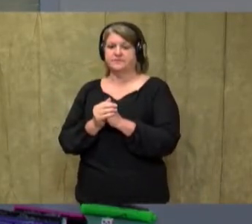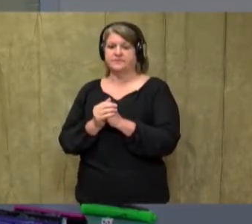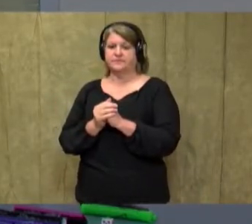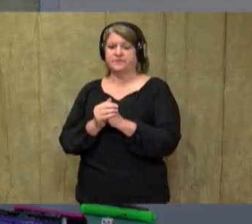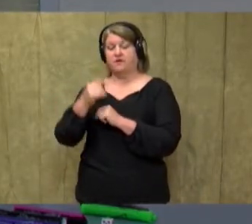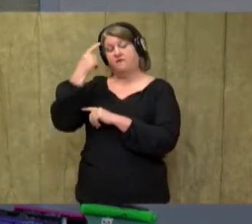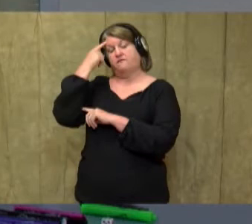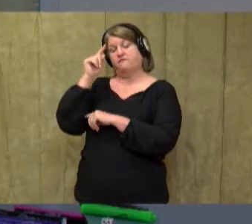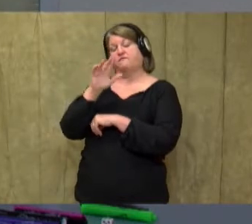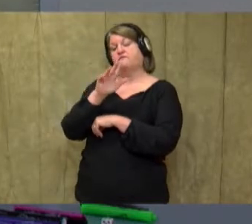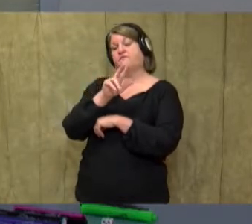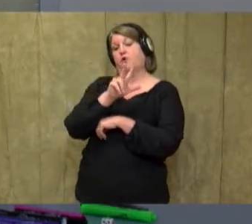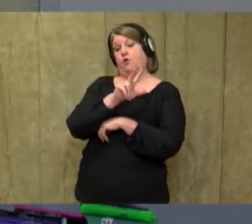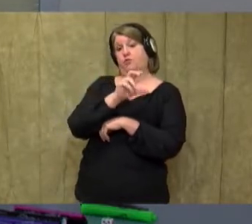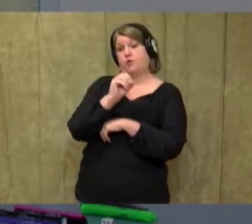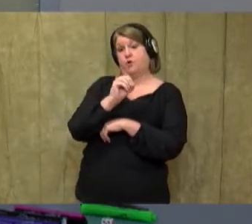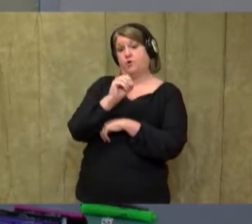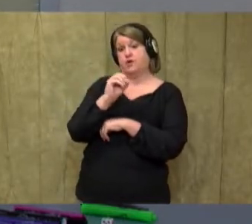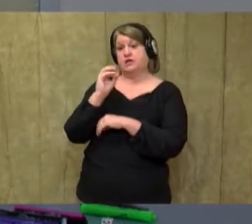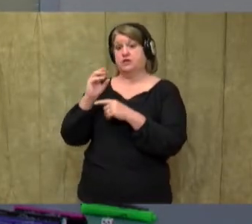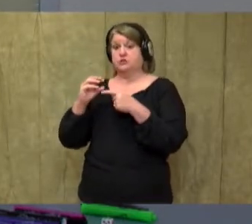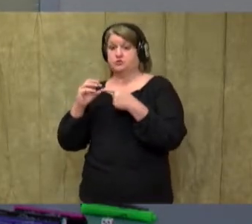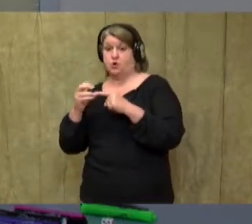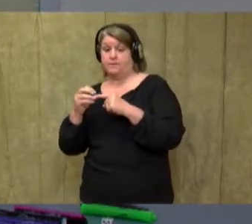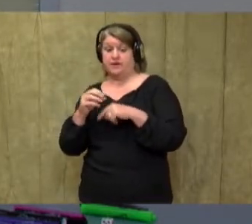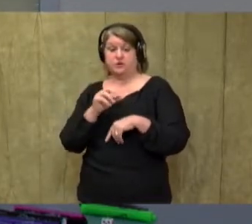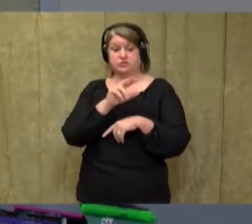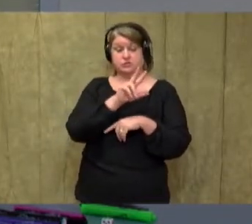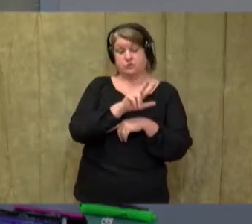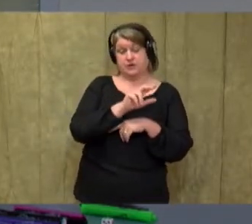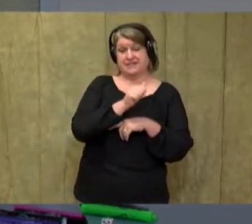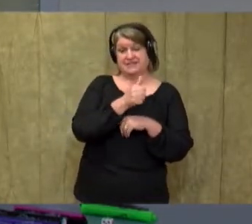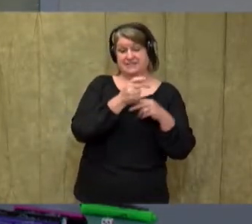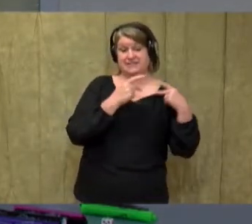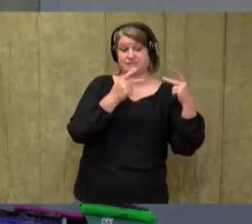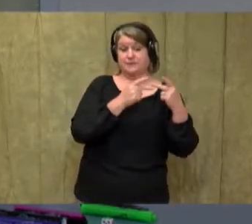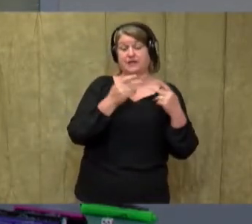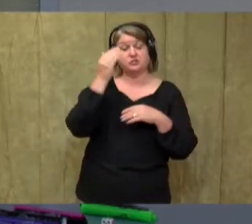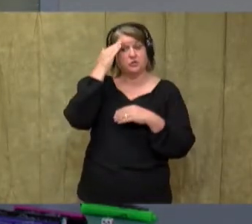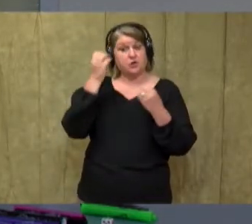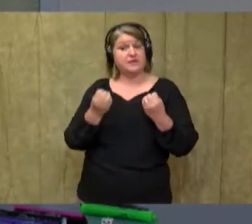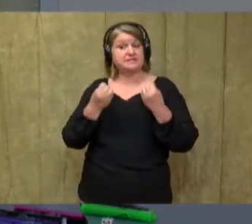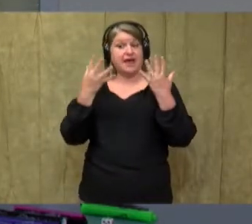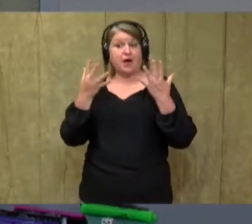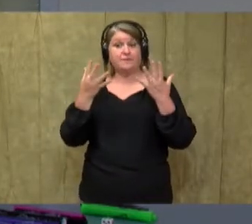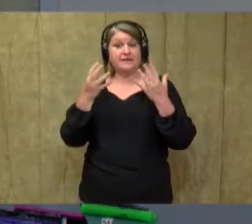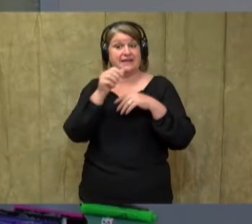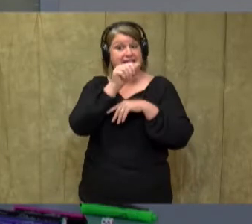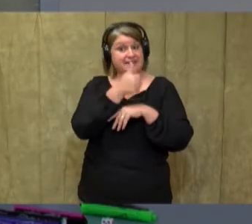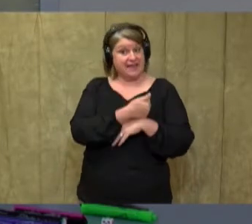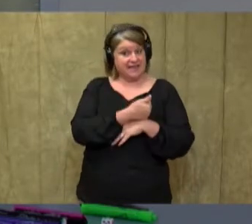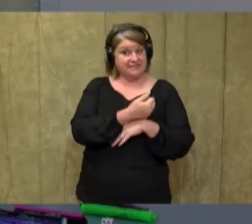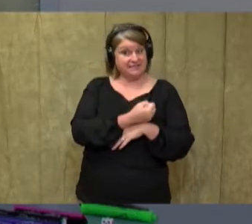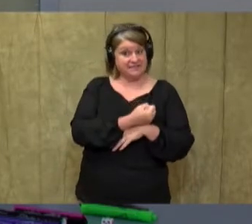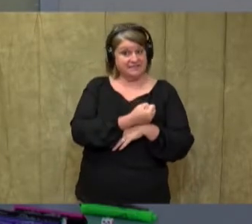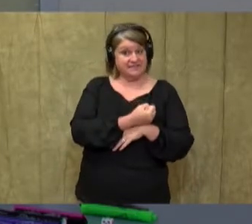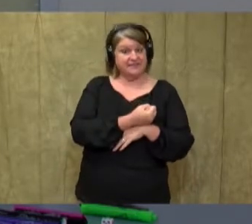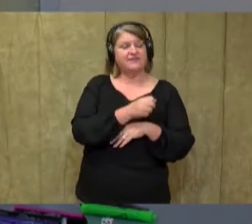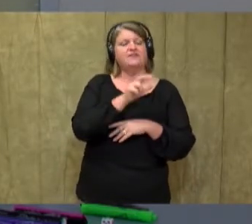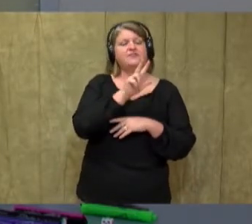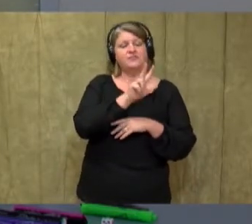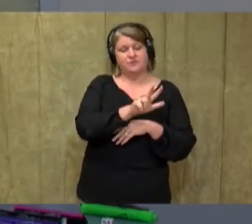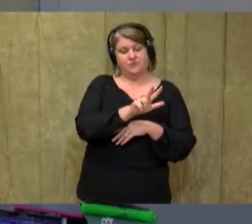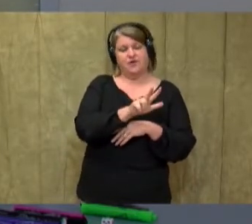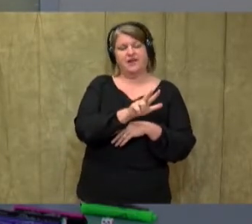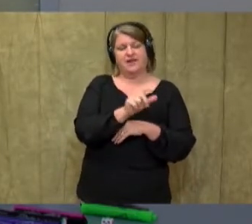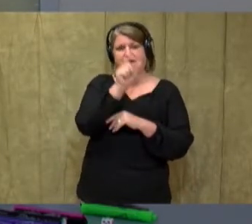For 30 strawberries, the 3 is in the tens place, so you know that is how many tens? 3 tens, or